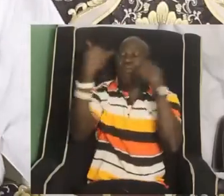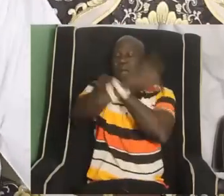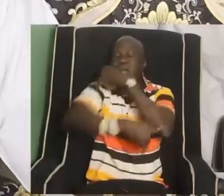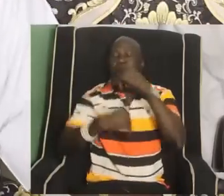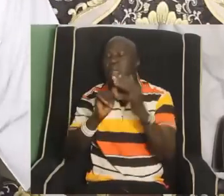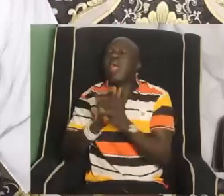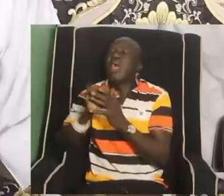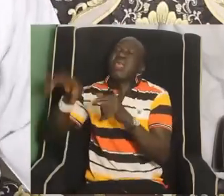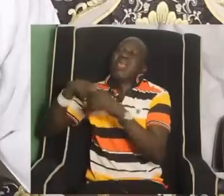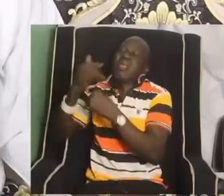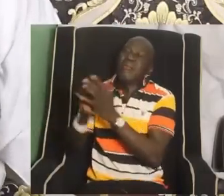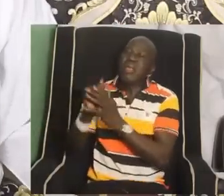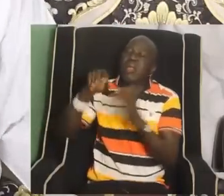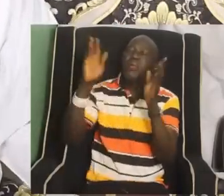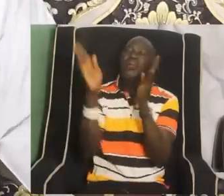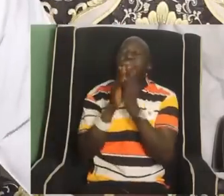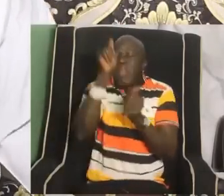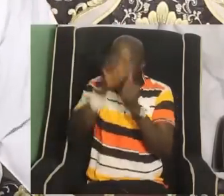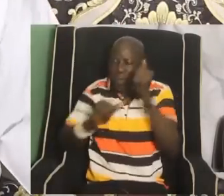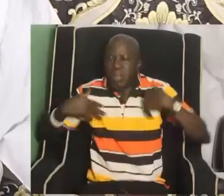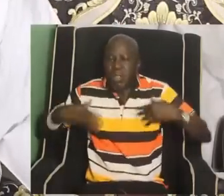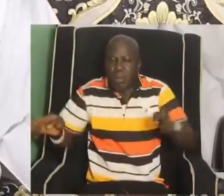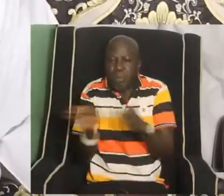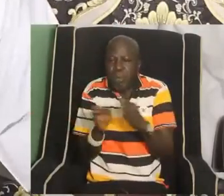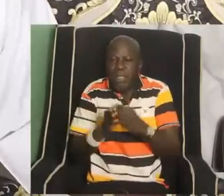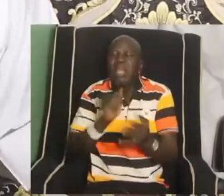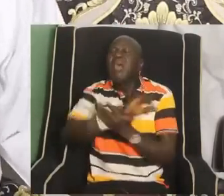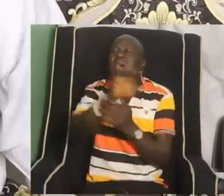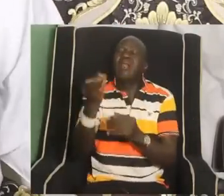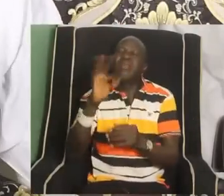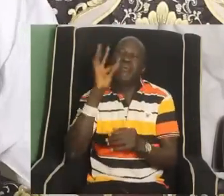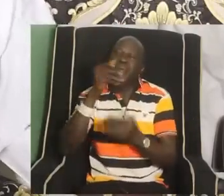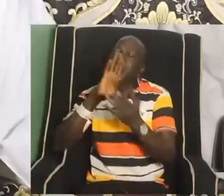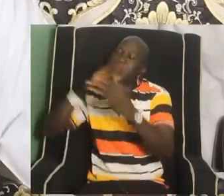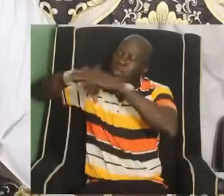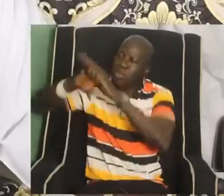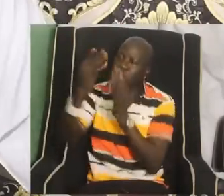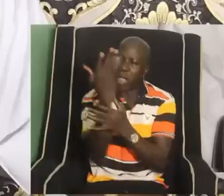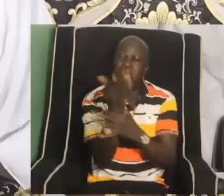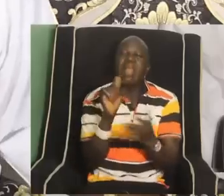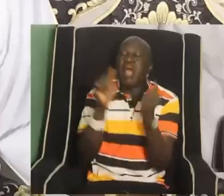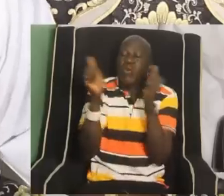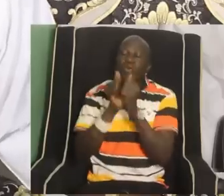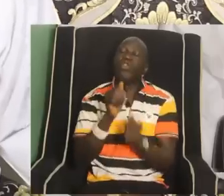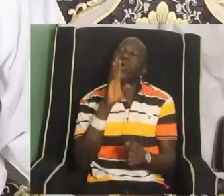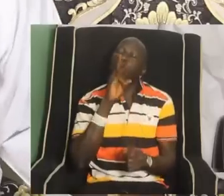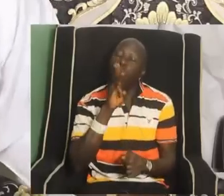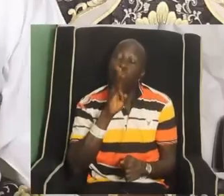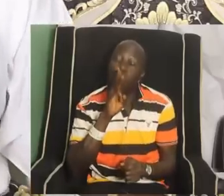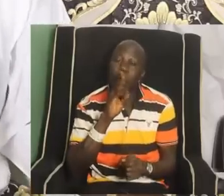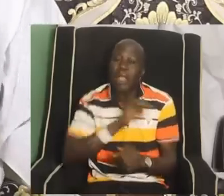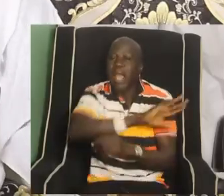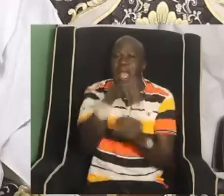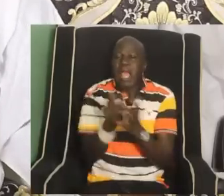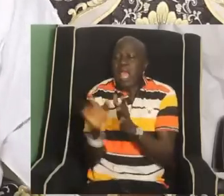fact. Bọ́ọ̀ bẹ̀yàn ẹja pàdé. Let everybody meet. Èso kó dẹ̀ wà lọ́wọ́ rẹ̀. And let food be with you. Àti omi rẹ̀. And water. Aago mẹ́jọ àbọ̀ ní àṣálẹ̀.